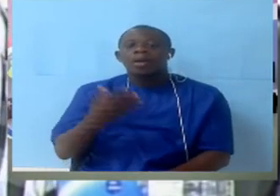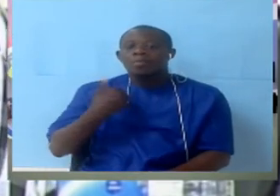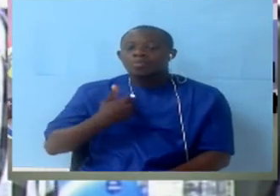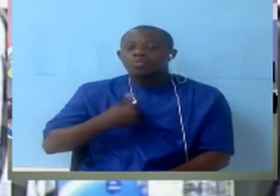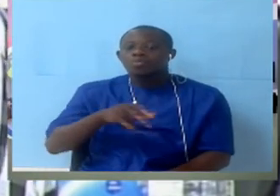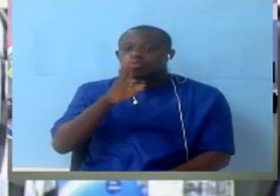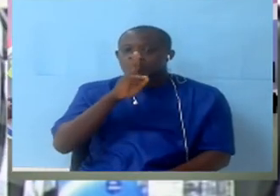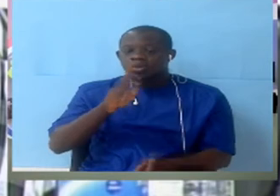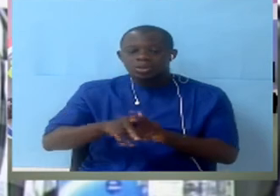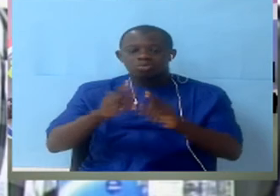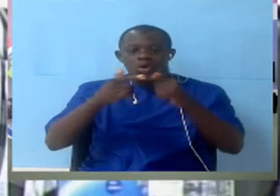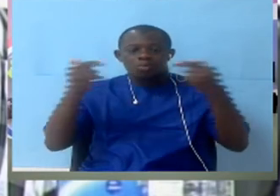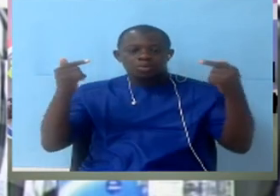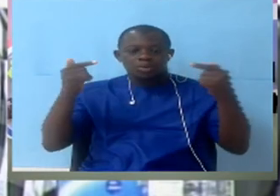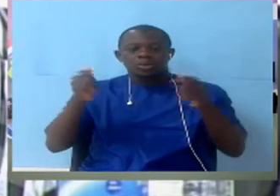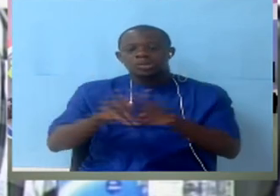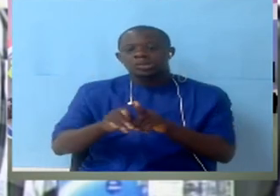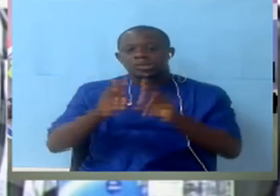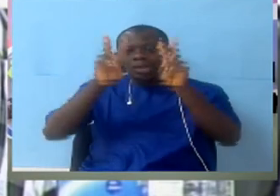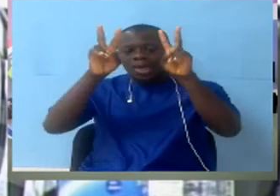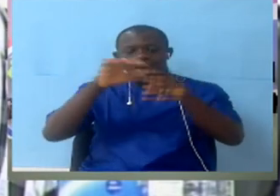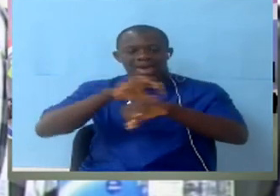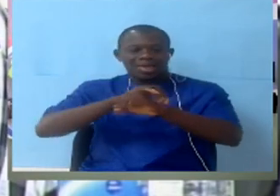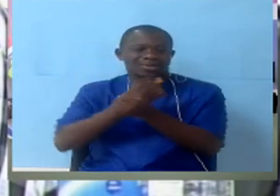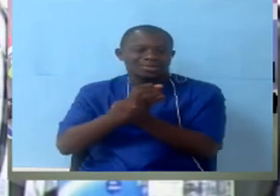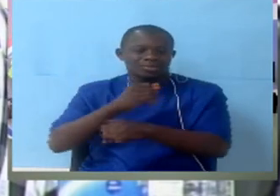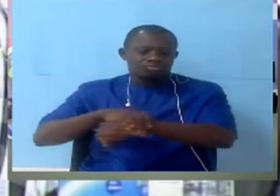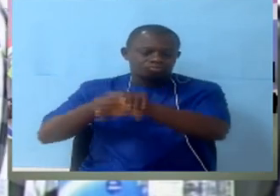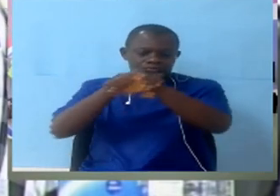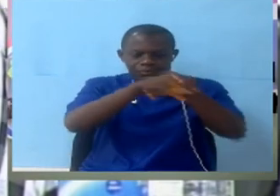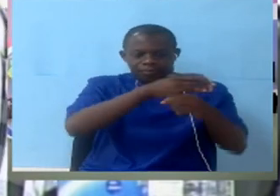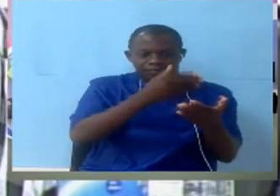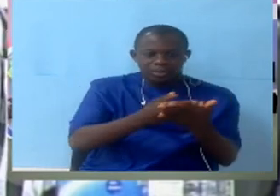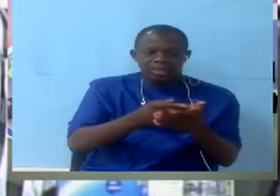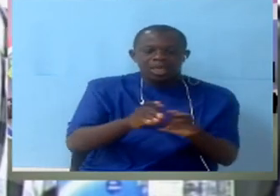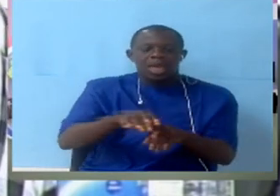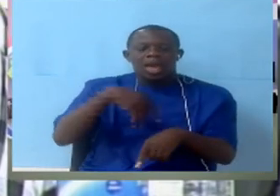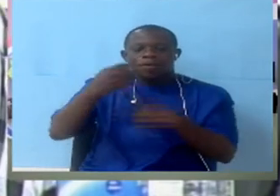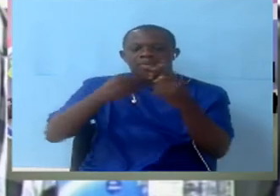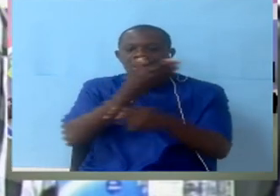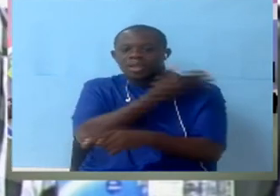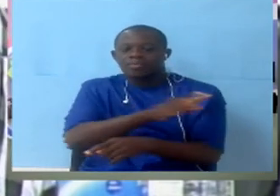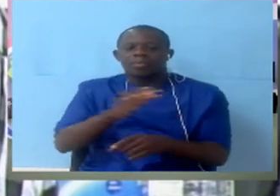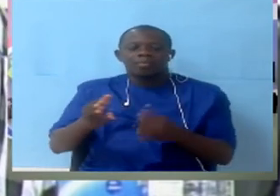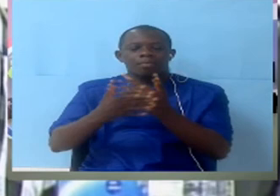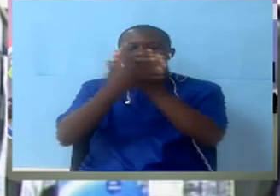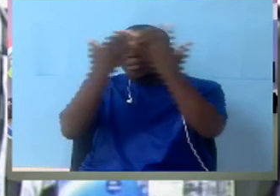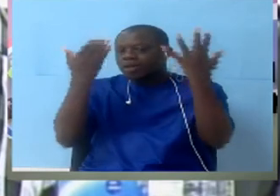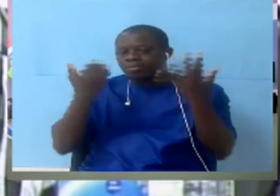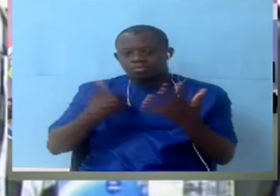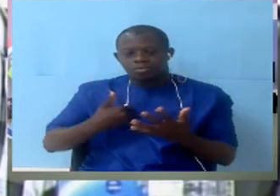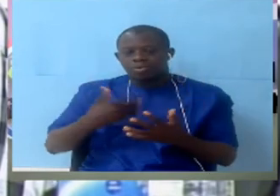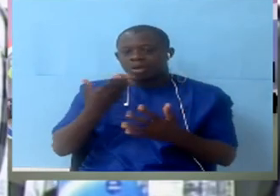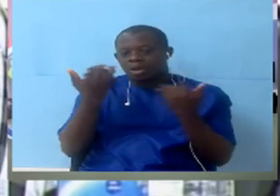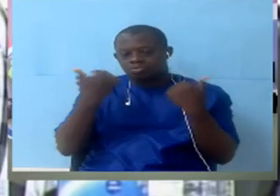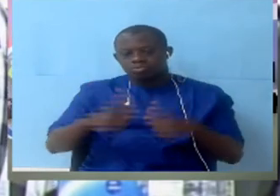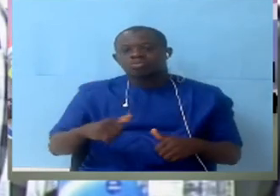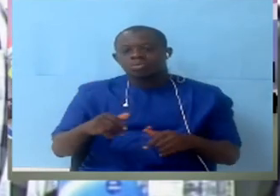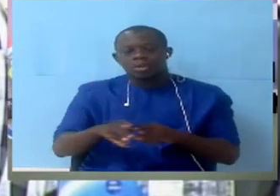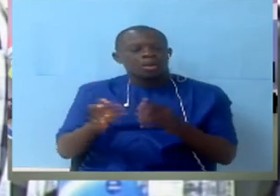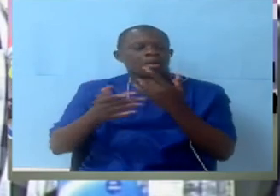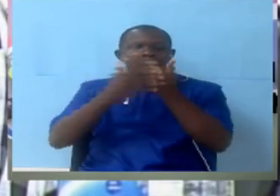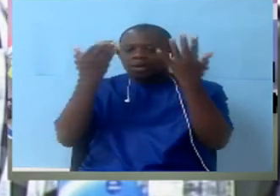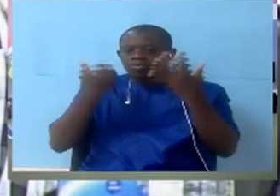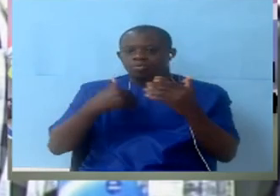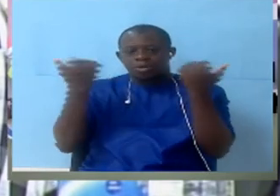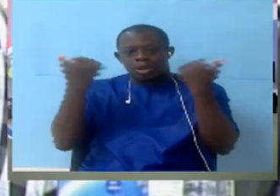were opponents of Yaya Jammeh were arrested and brought there, but they are released. And that was many times.